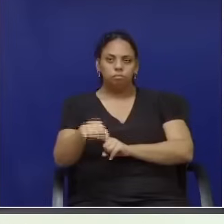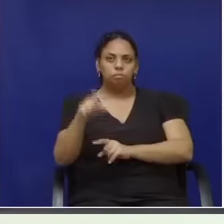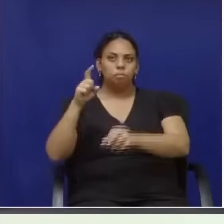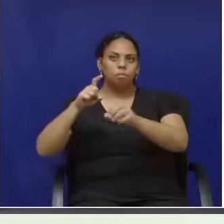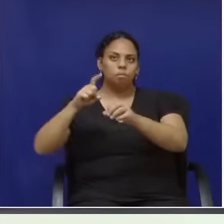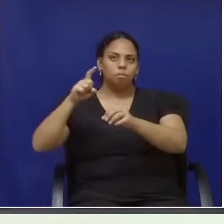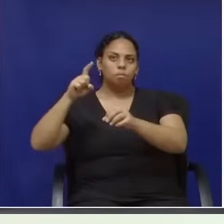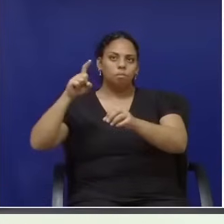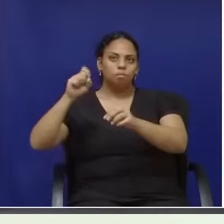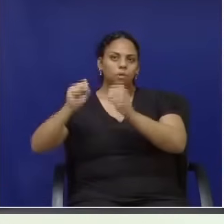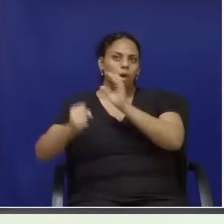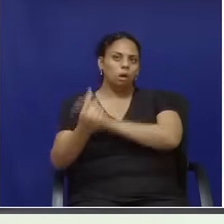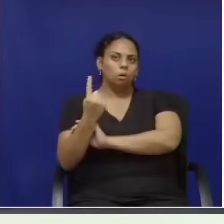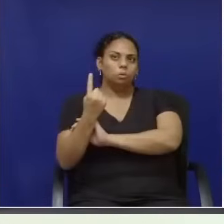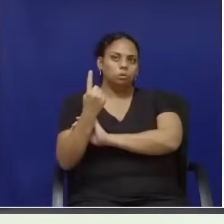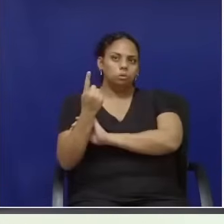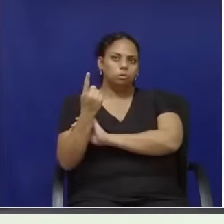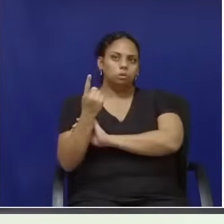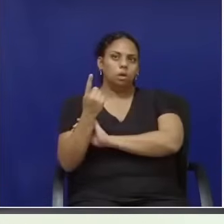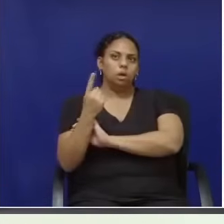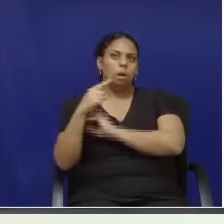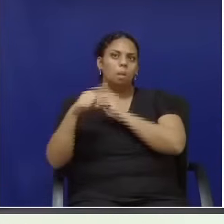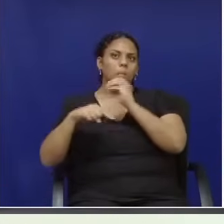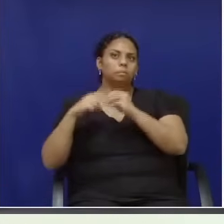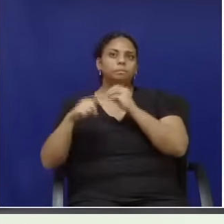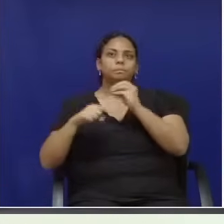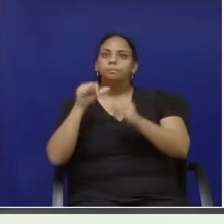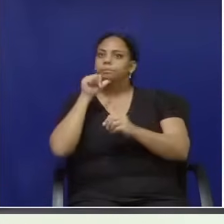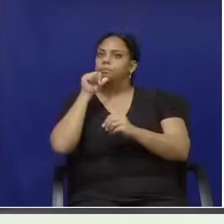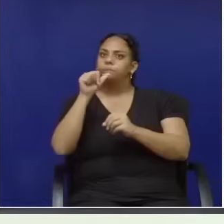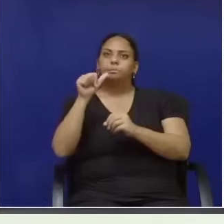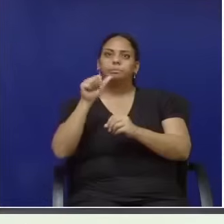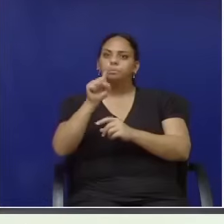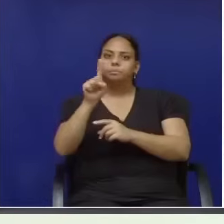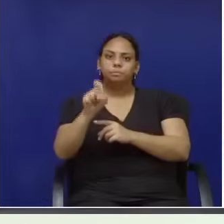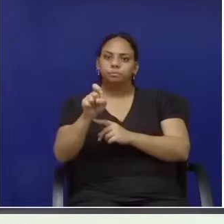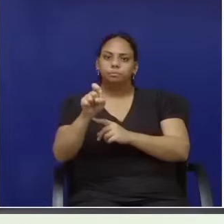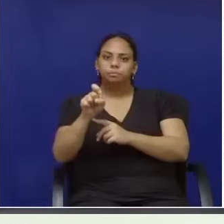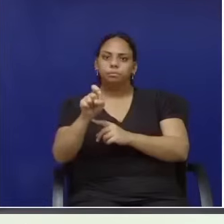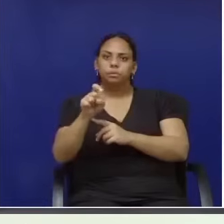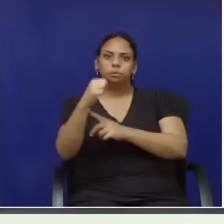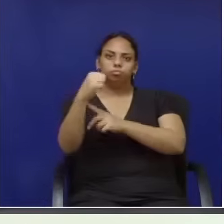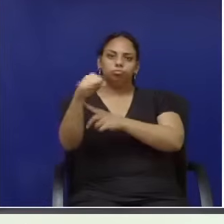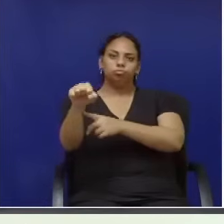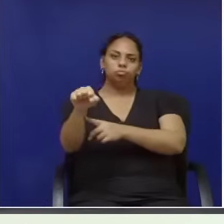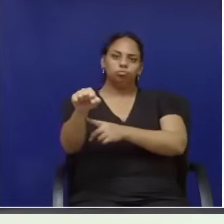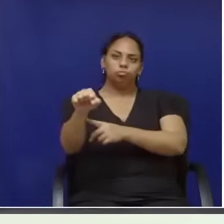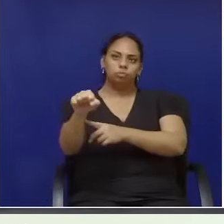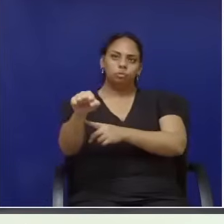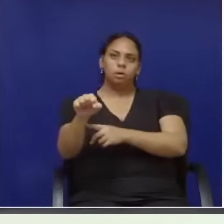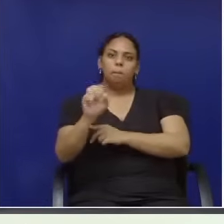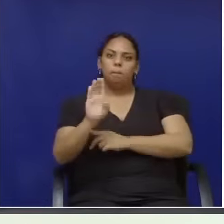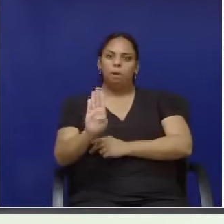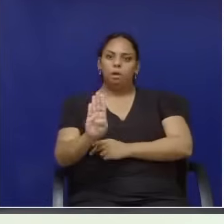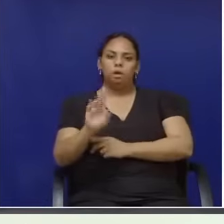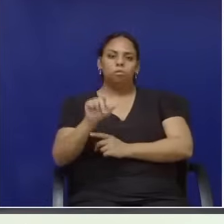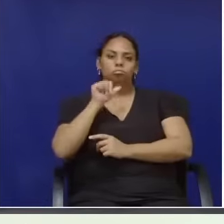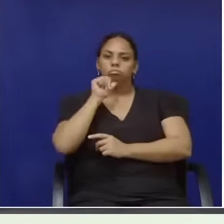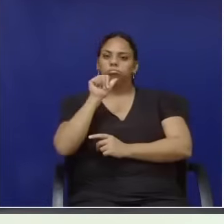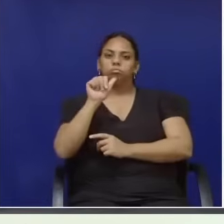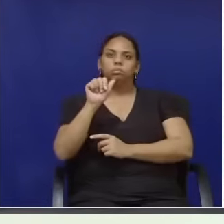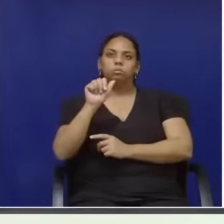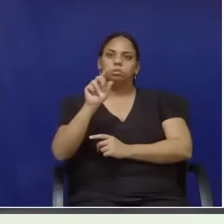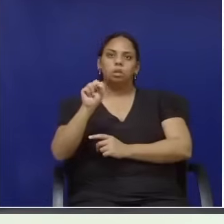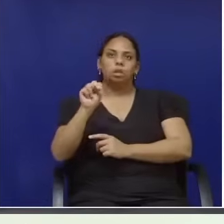Gauteng, regarding A, no requests were declined. B, not applicable.